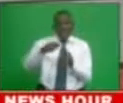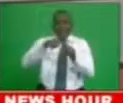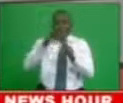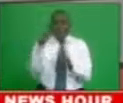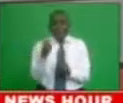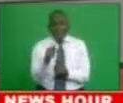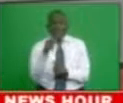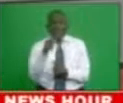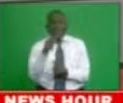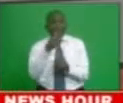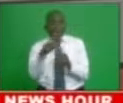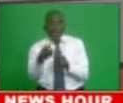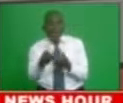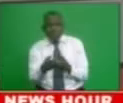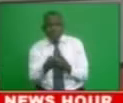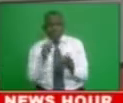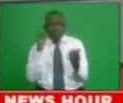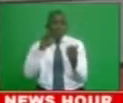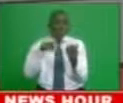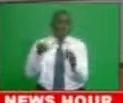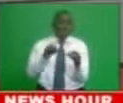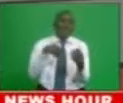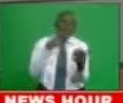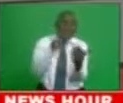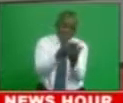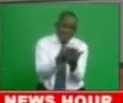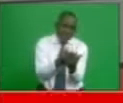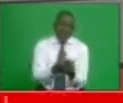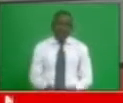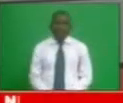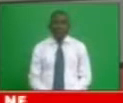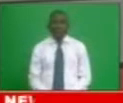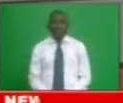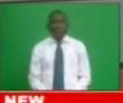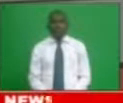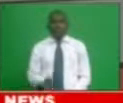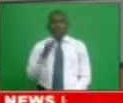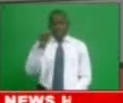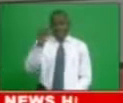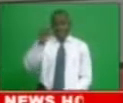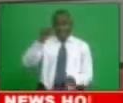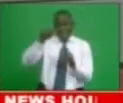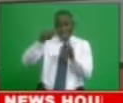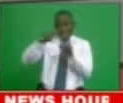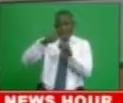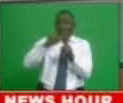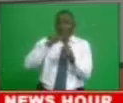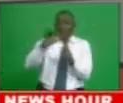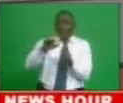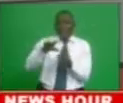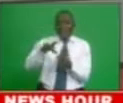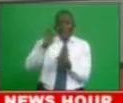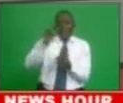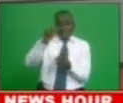I hope to do, I hope to achieve, I want it to be on a certain level. Right. Yeah, so A+ is not a name that I chose for